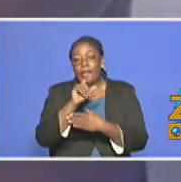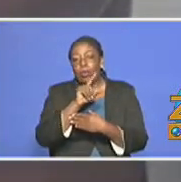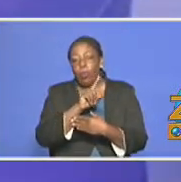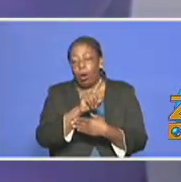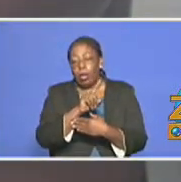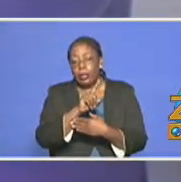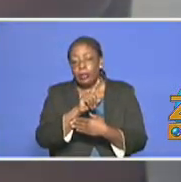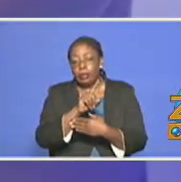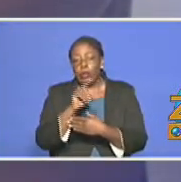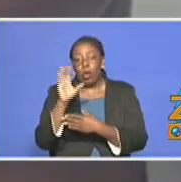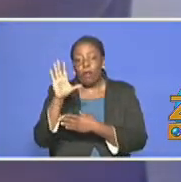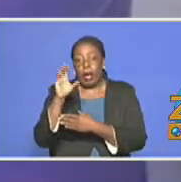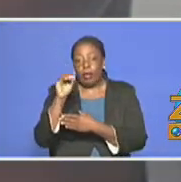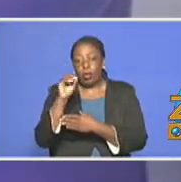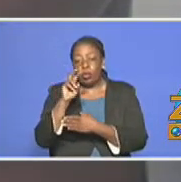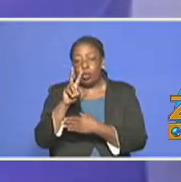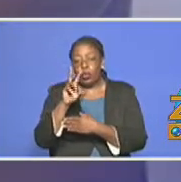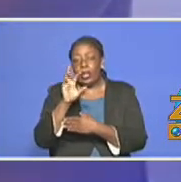502-9991,